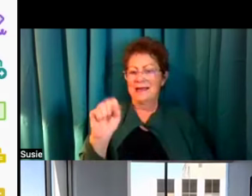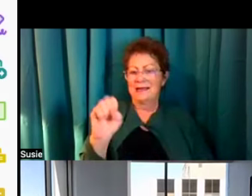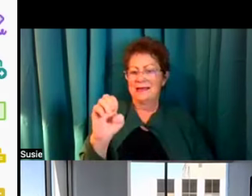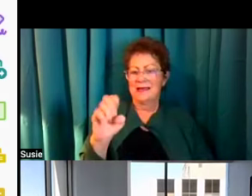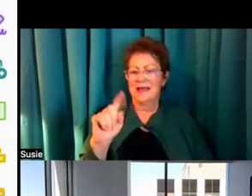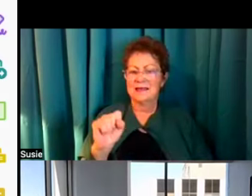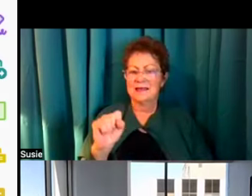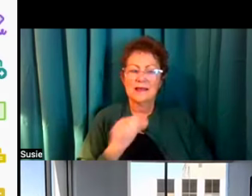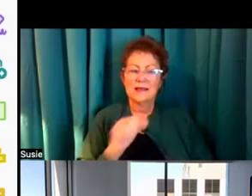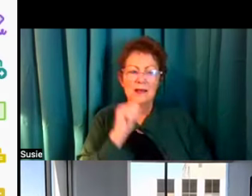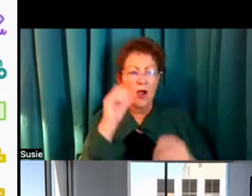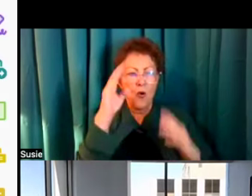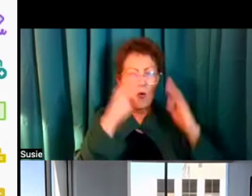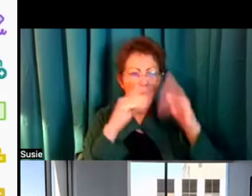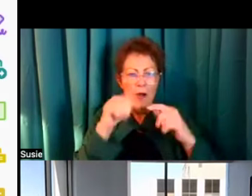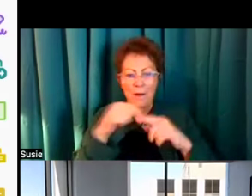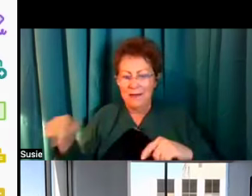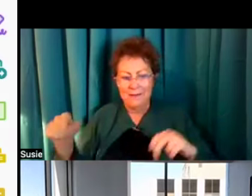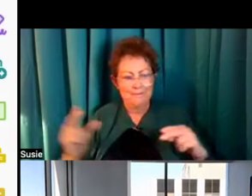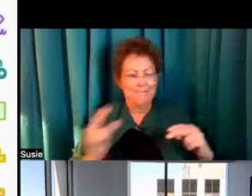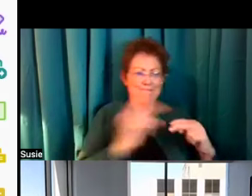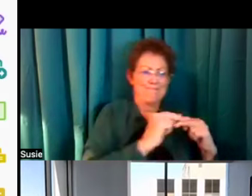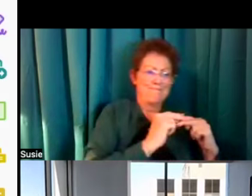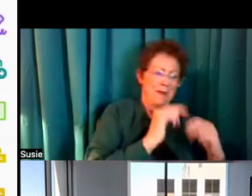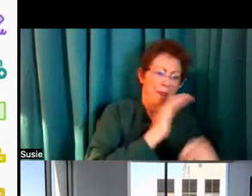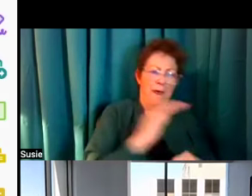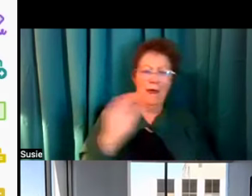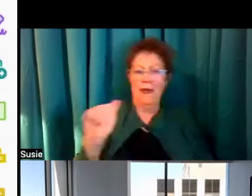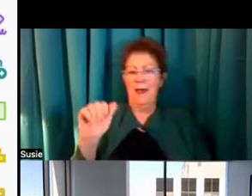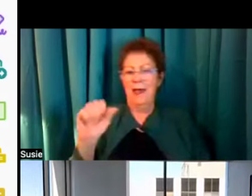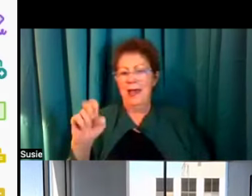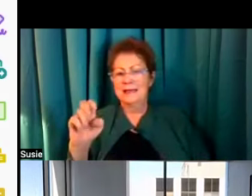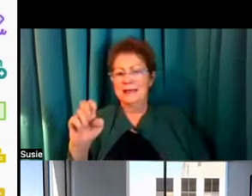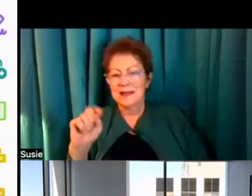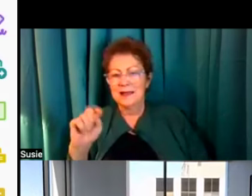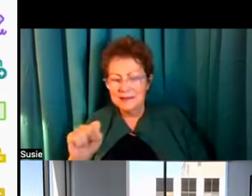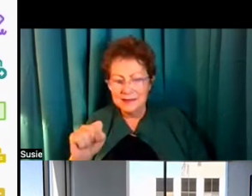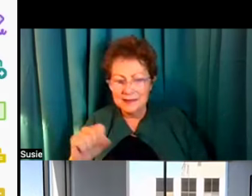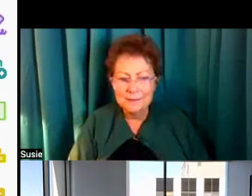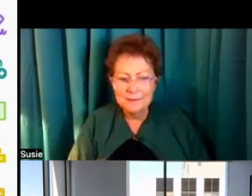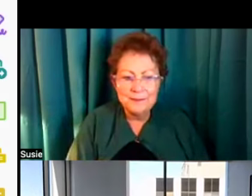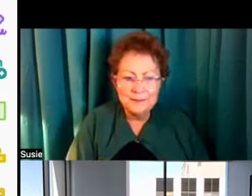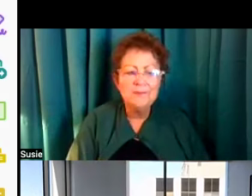some other shareholder or someone like that getting value.